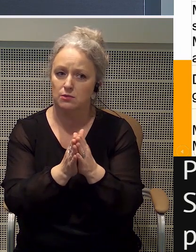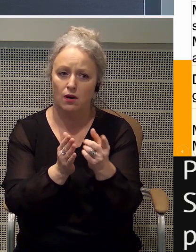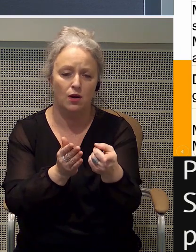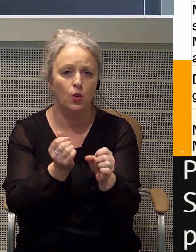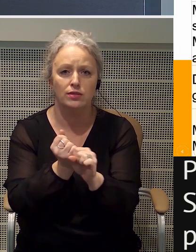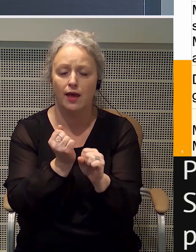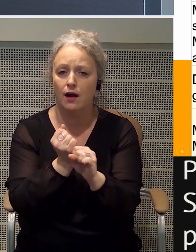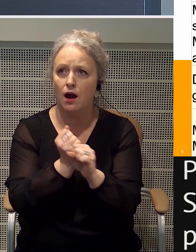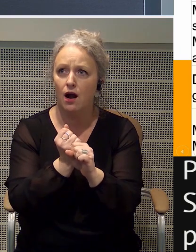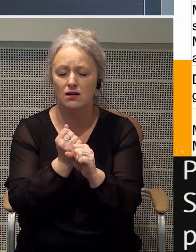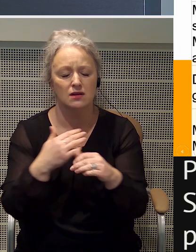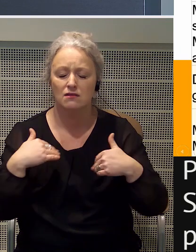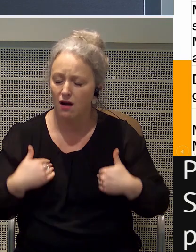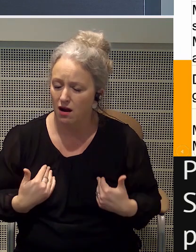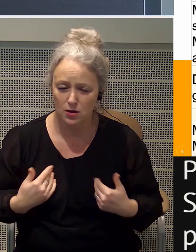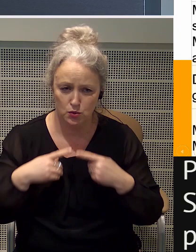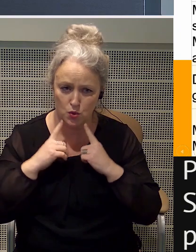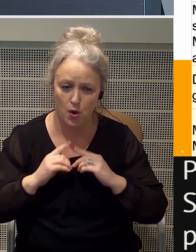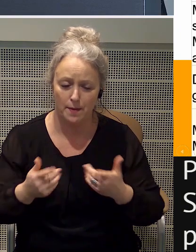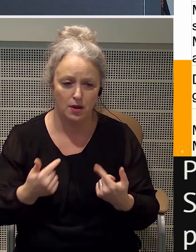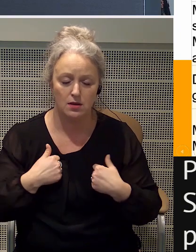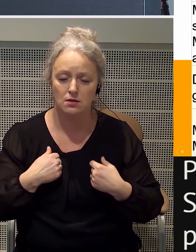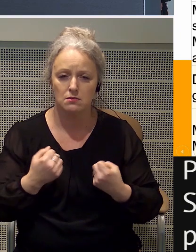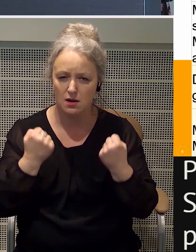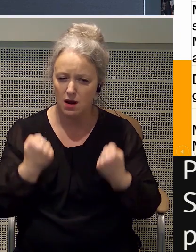and we asked